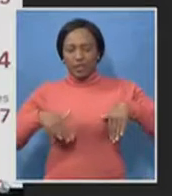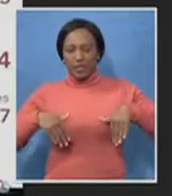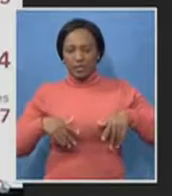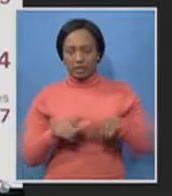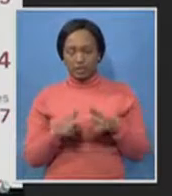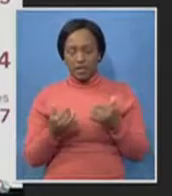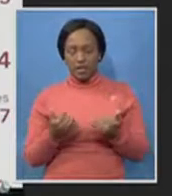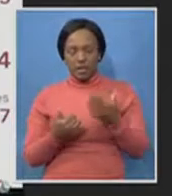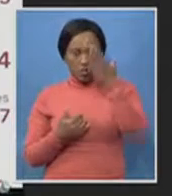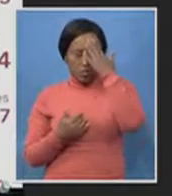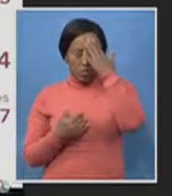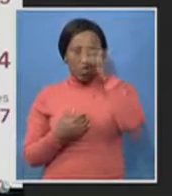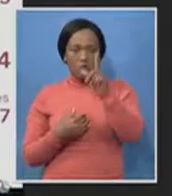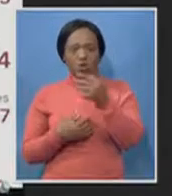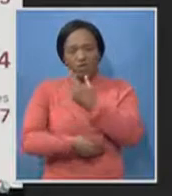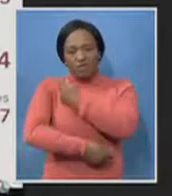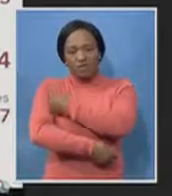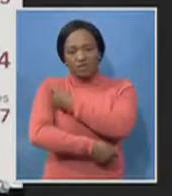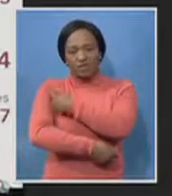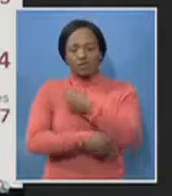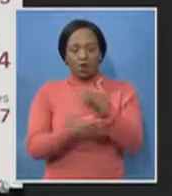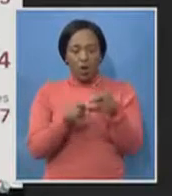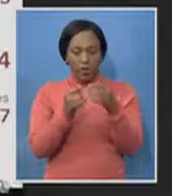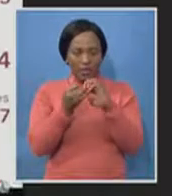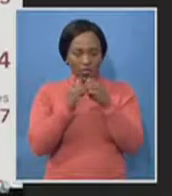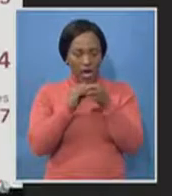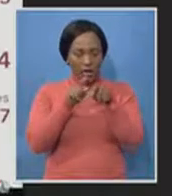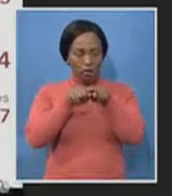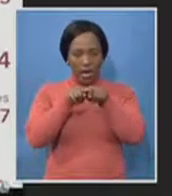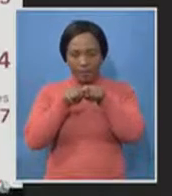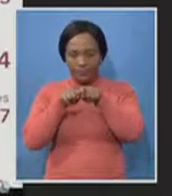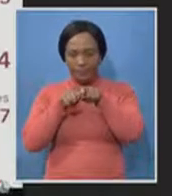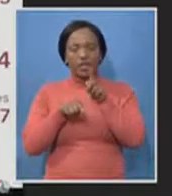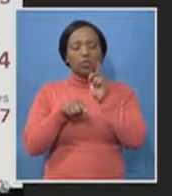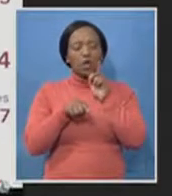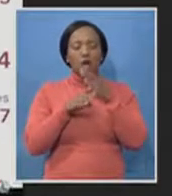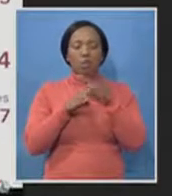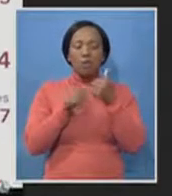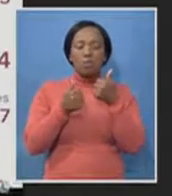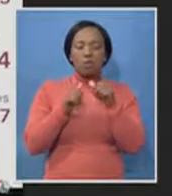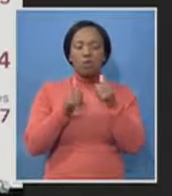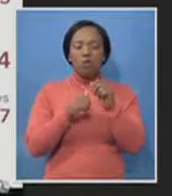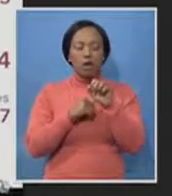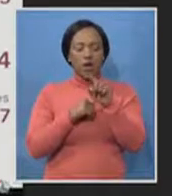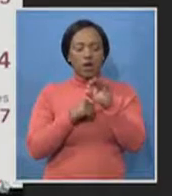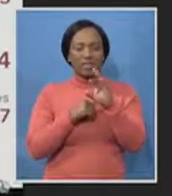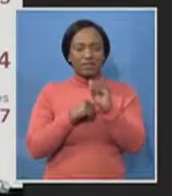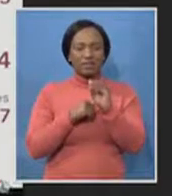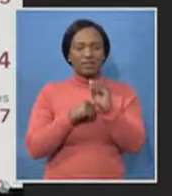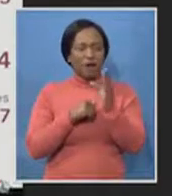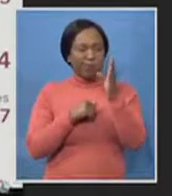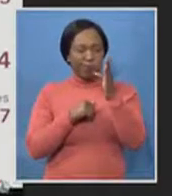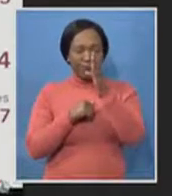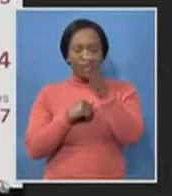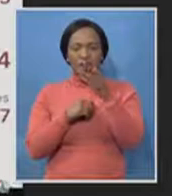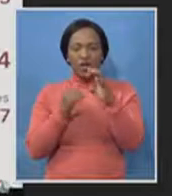being tested, and there are over 150 that are in development. I think right now is around 30 already in human